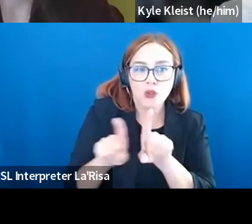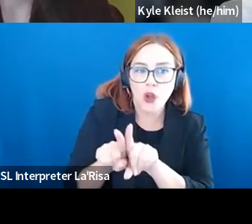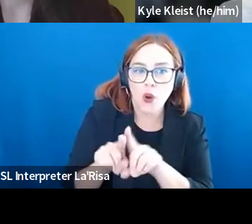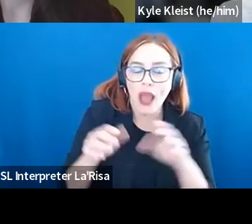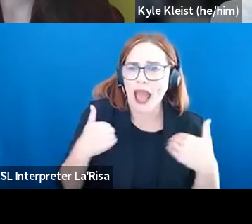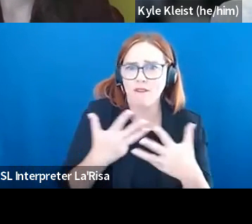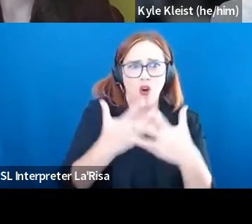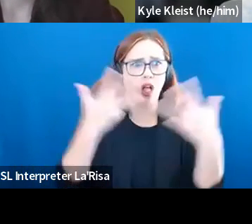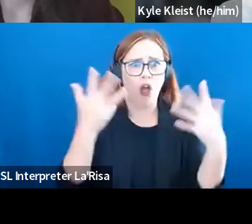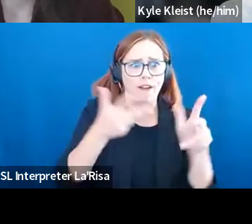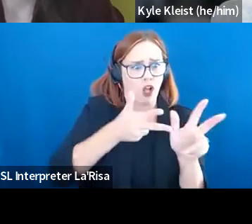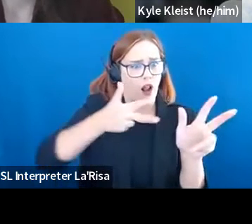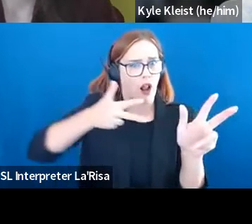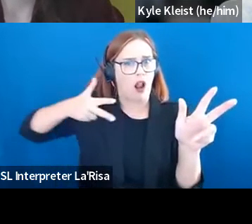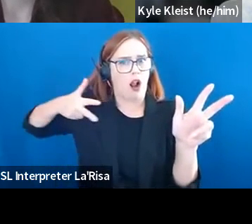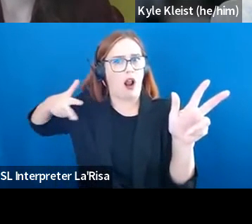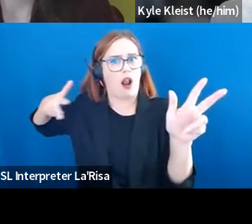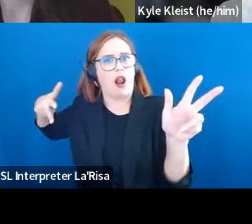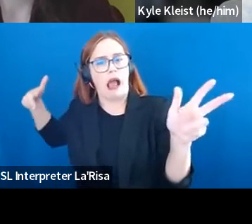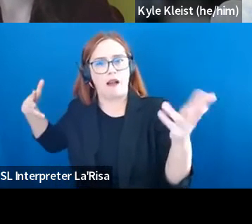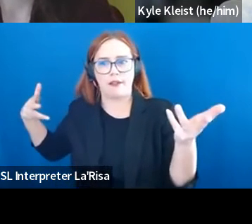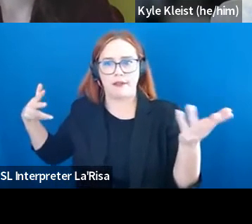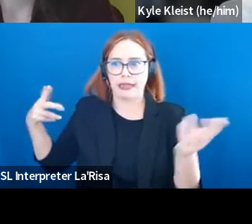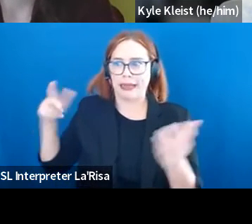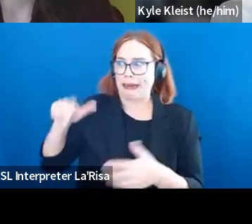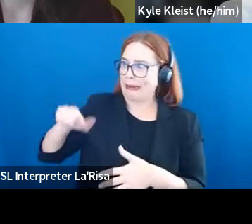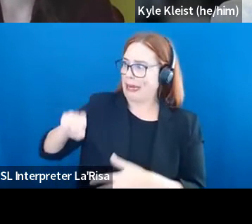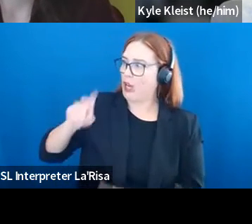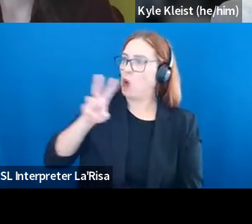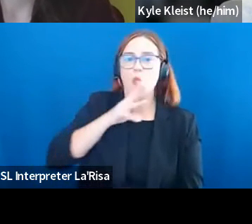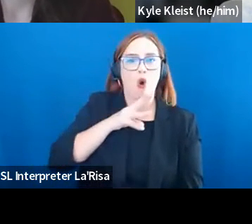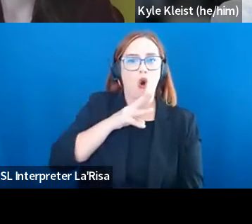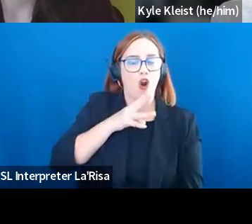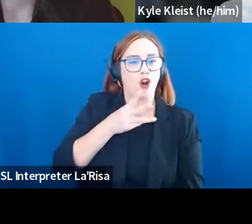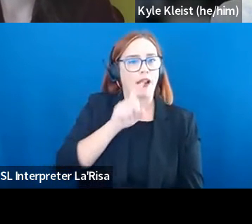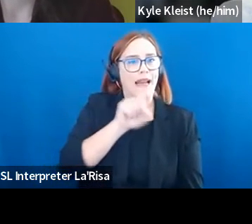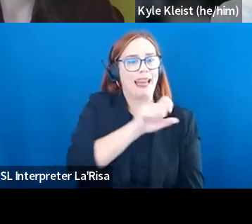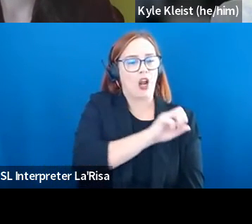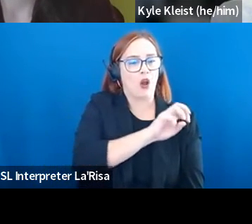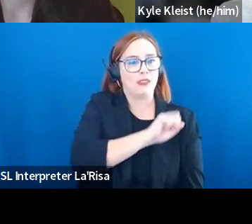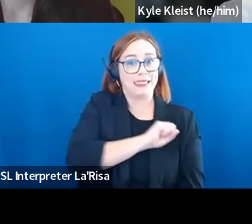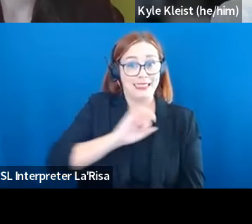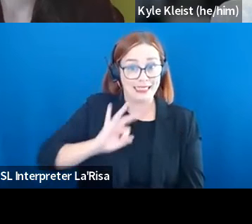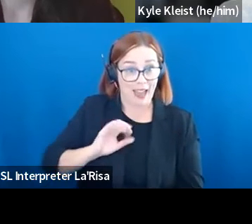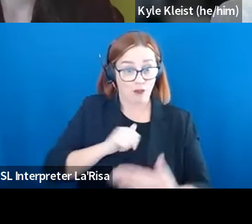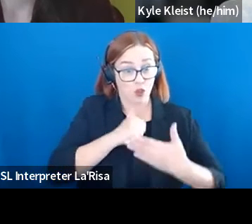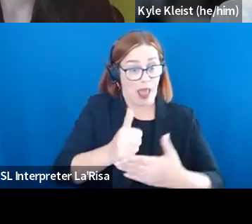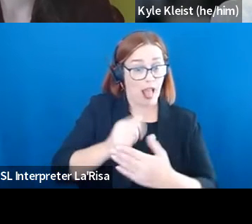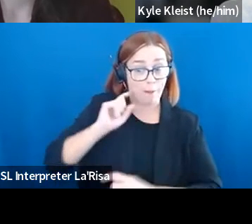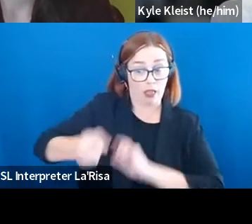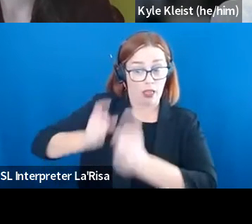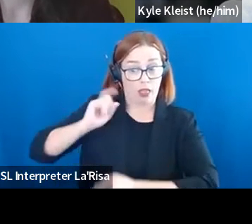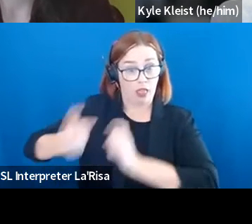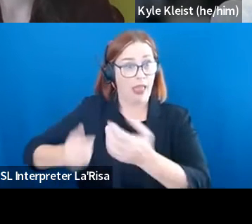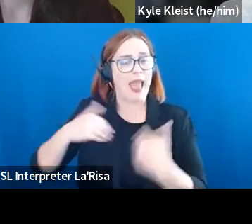the warehouse staff to help us unload this. And there were about 8 men in this high school who were, the superintendent